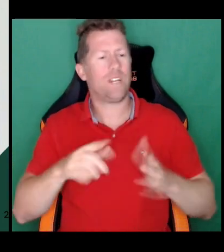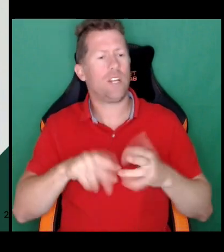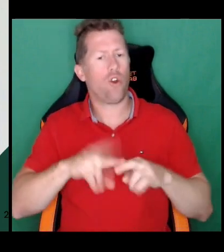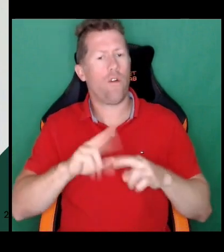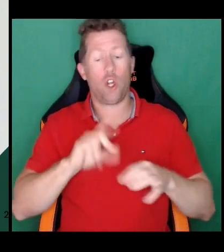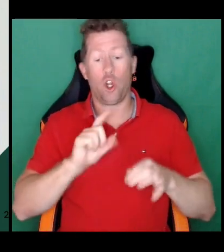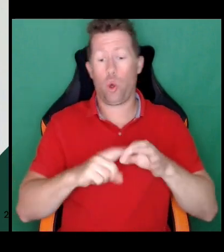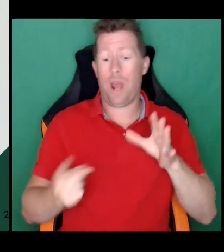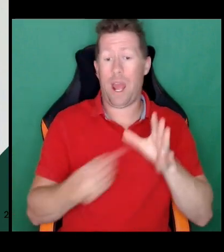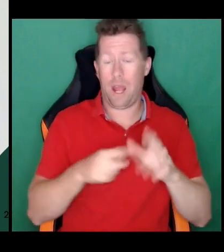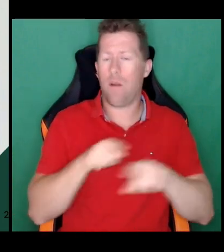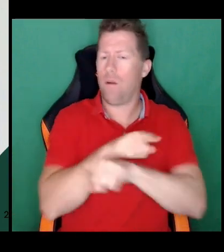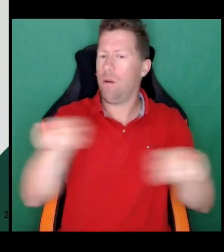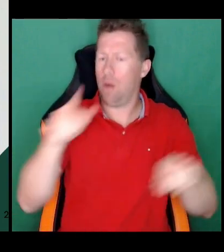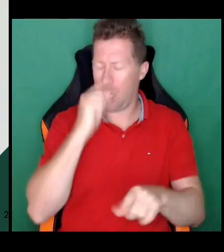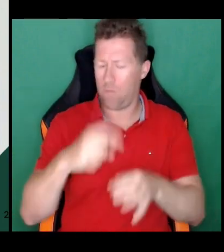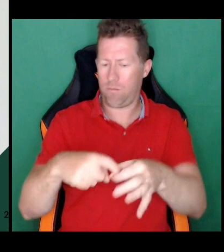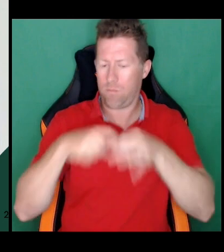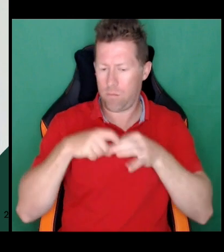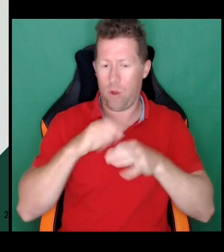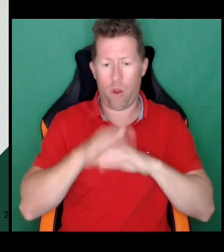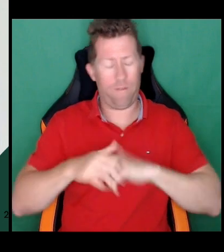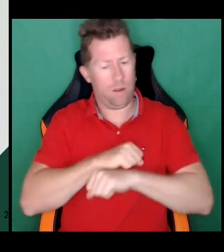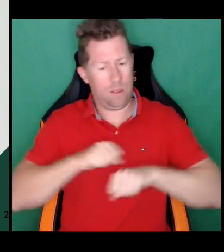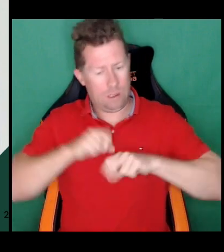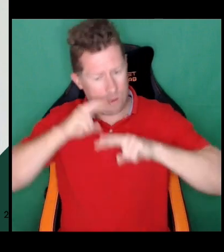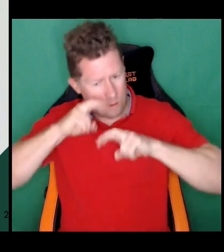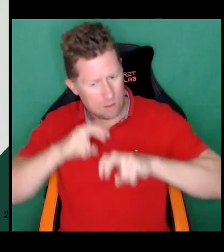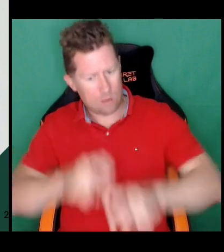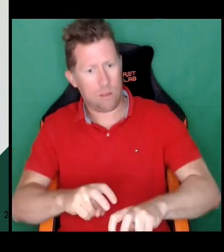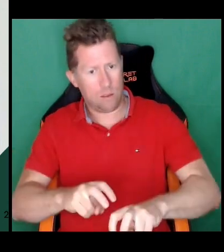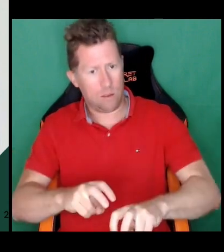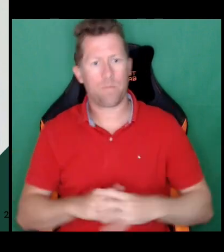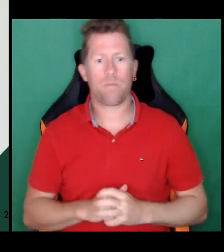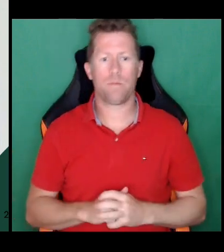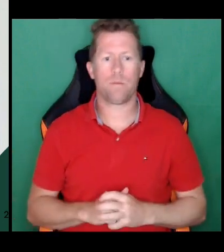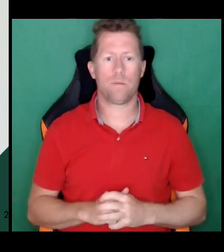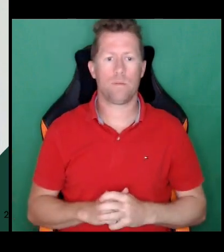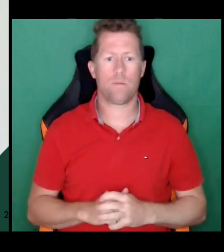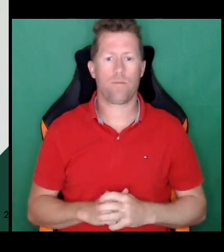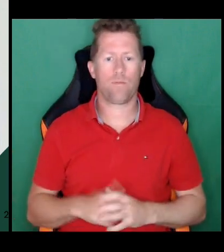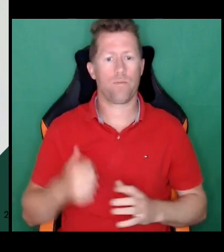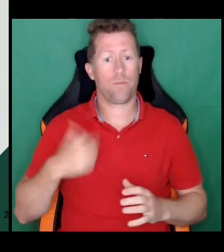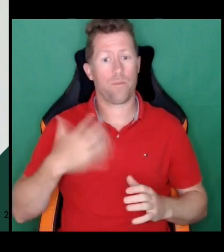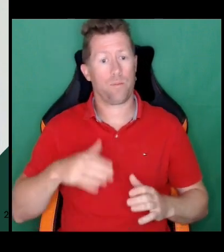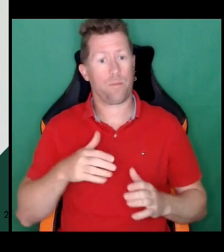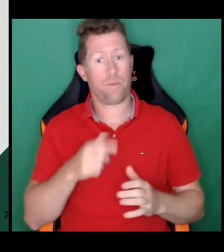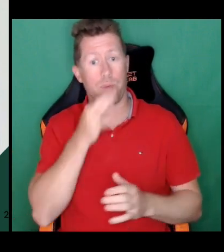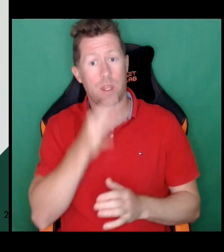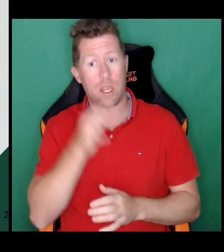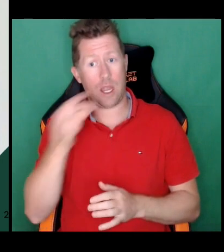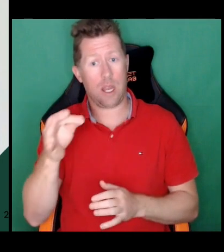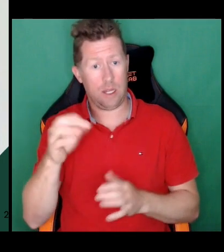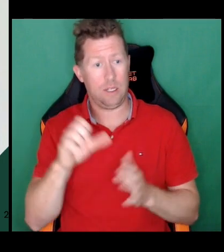have the opportunity to ask questions about the research the BCC will talk through. I'd like to now invite VicHealth